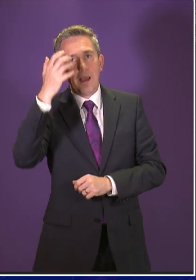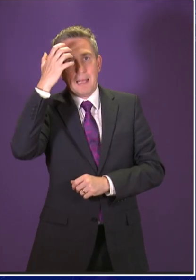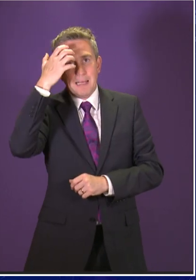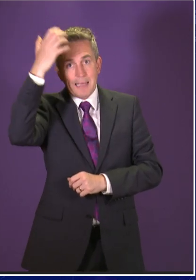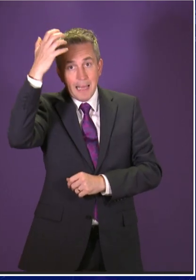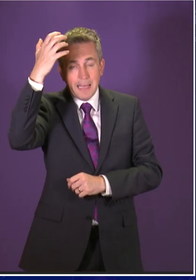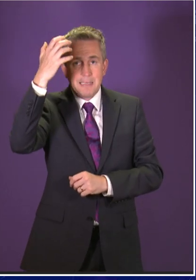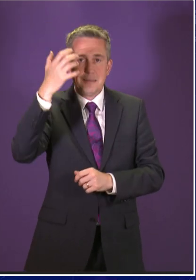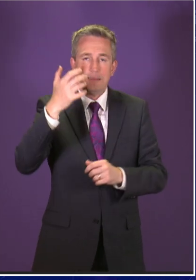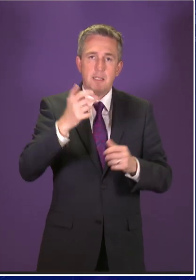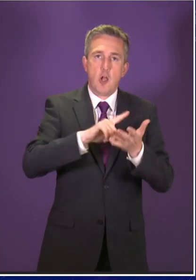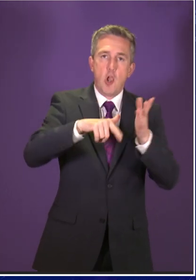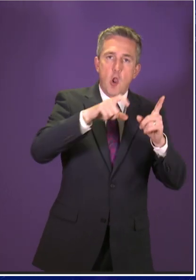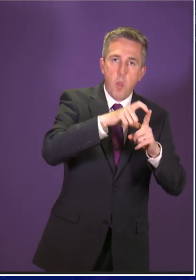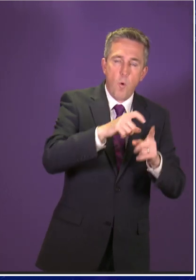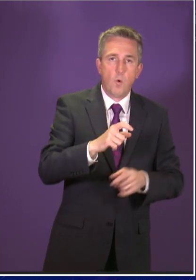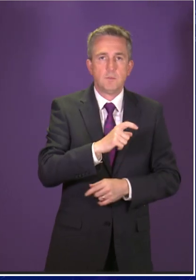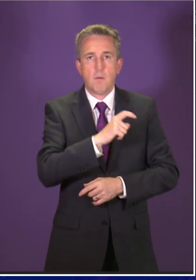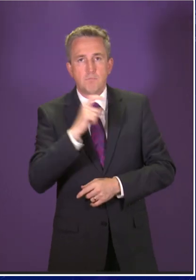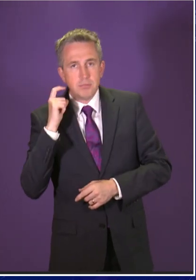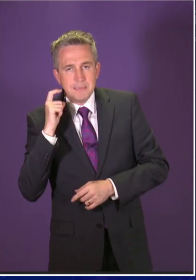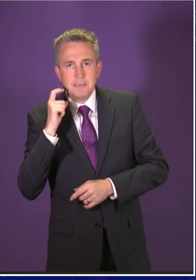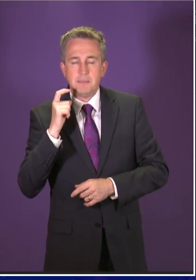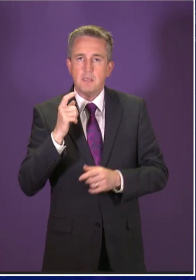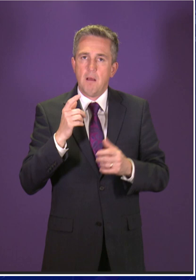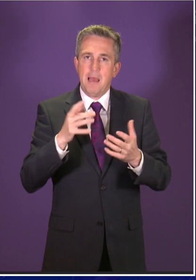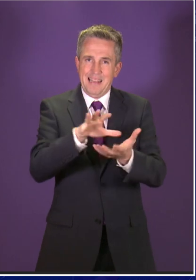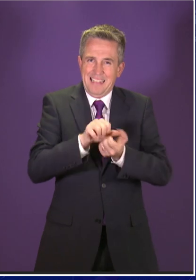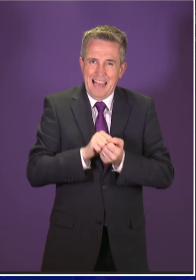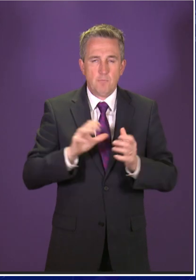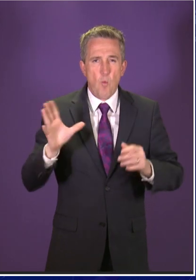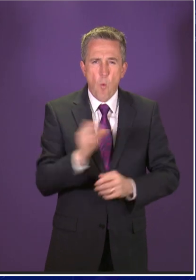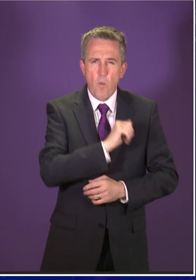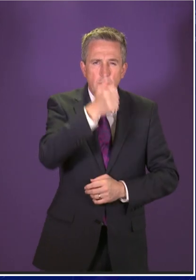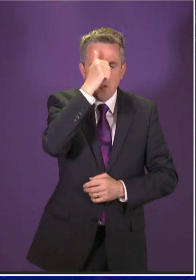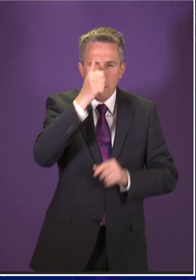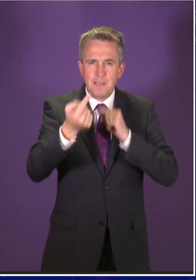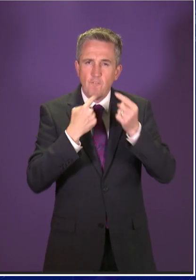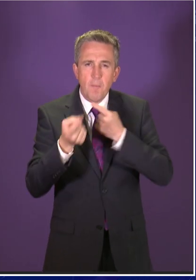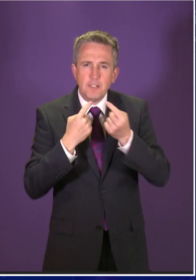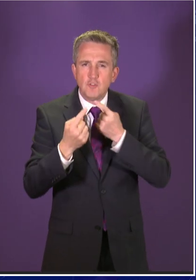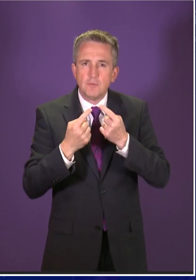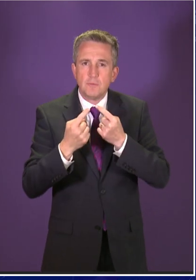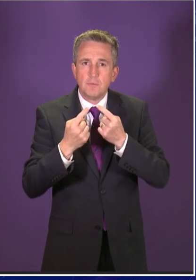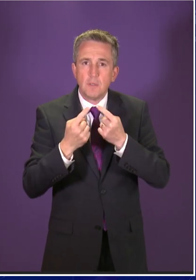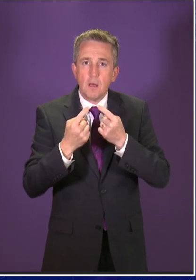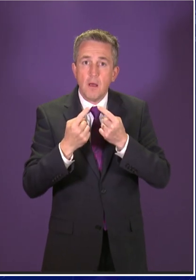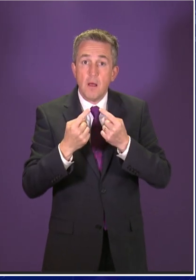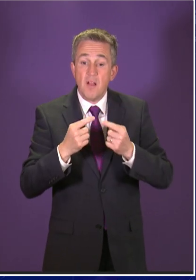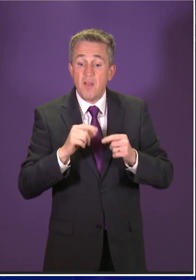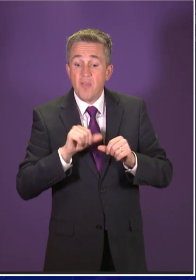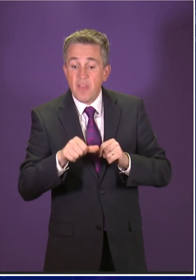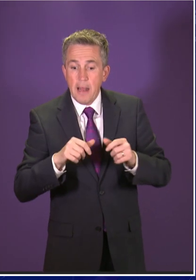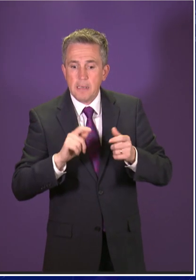kings, feudal lords, priests. They had all the knowledge, all of the information. And then one day, that began to break